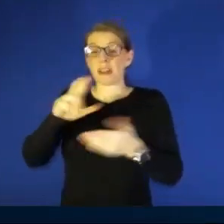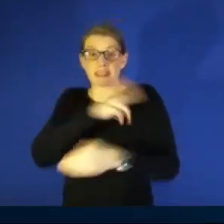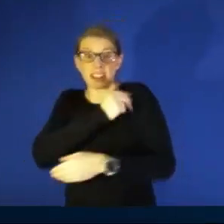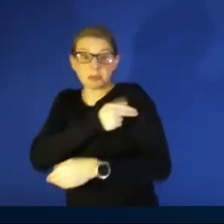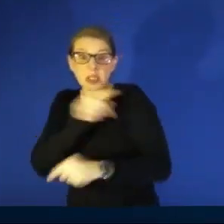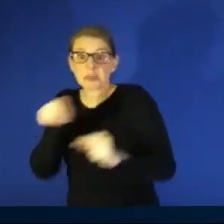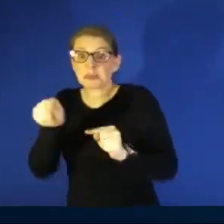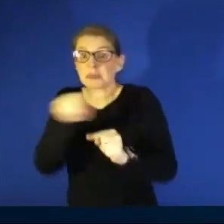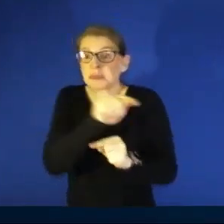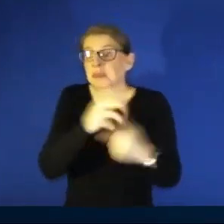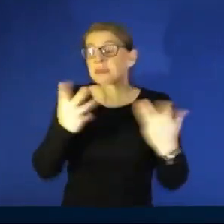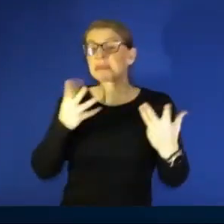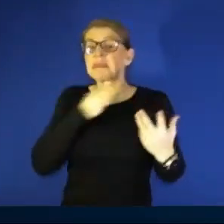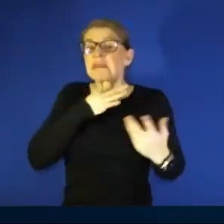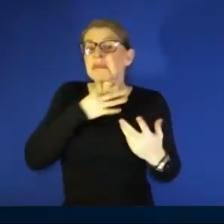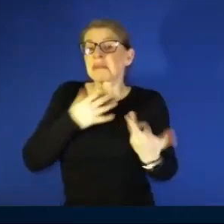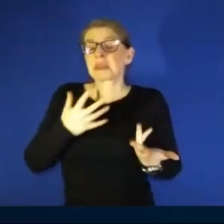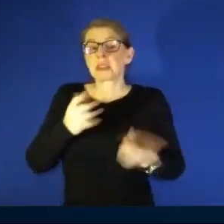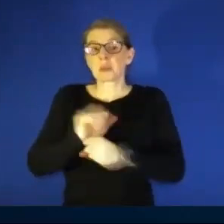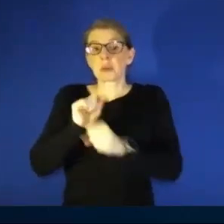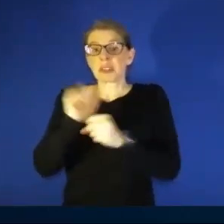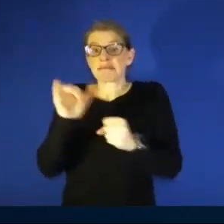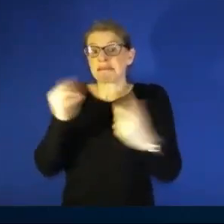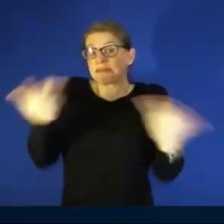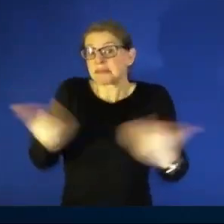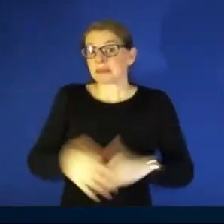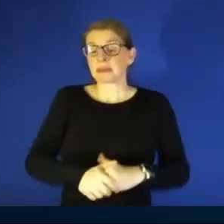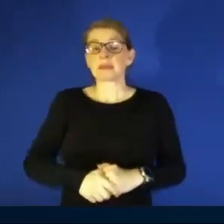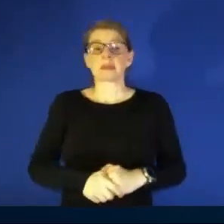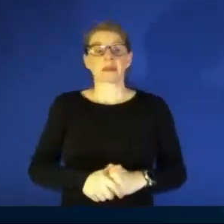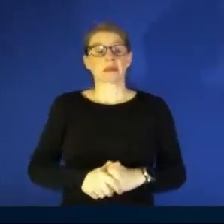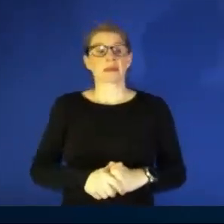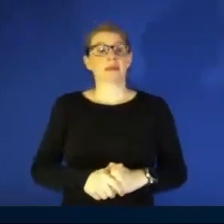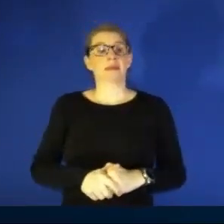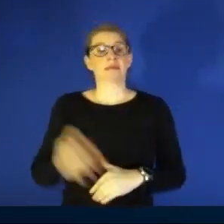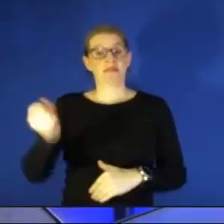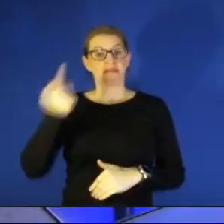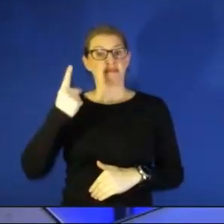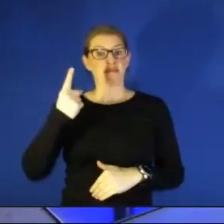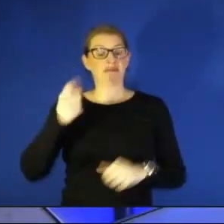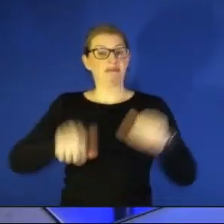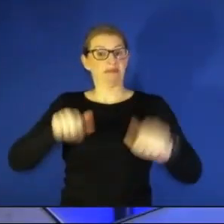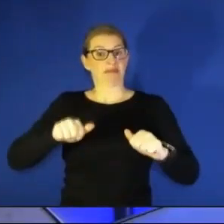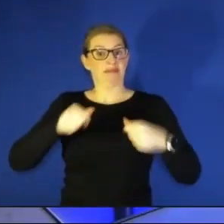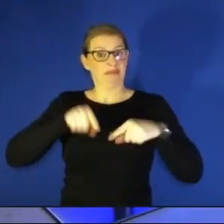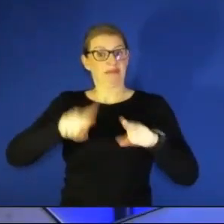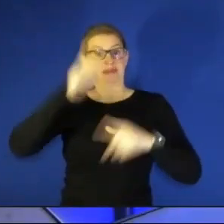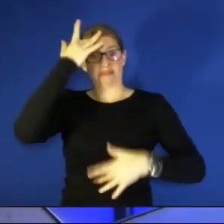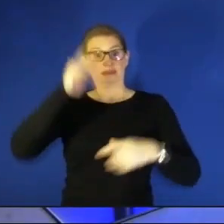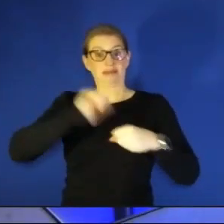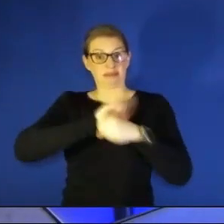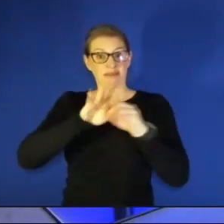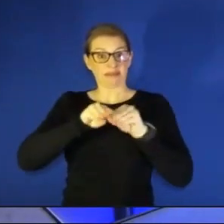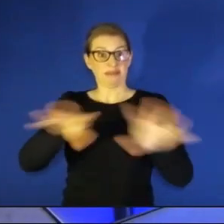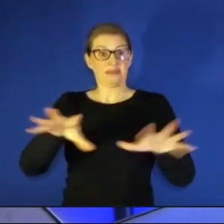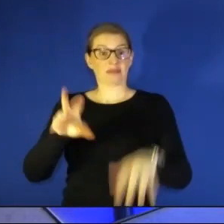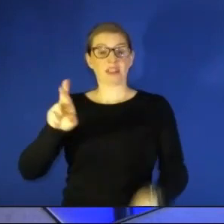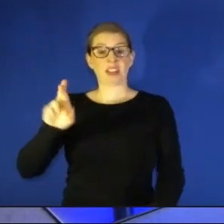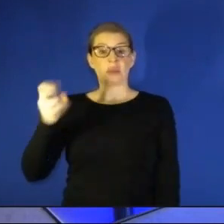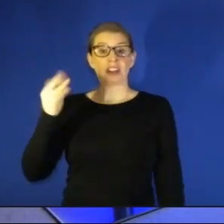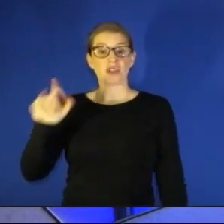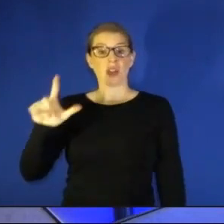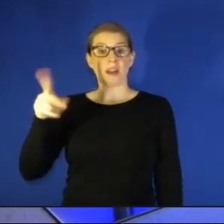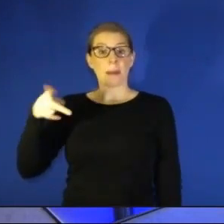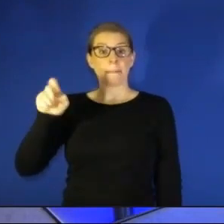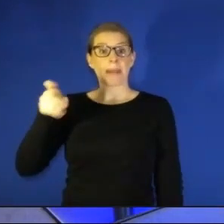care of patients, and certainly in a time of COVID during a pandemic. Joining us in studio this morning is Rachel Pepper. She is Chief Nursing Officer for the Kansas